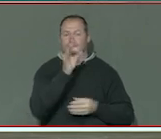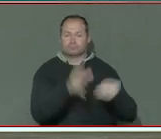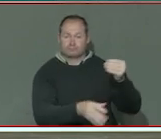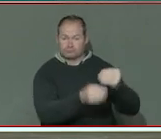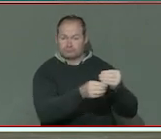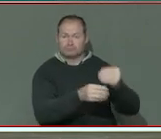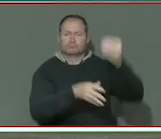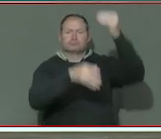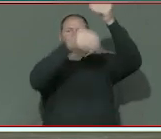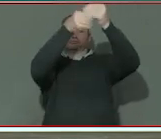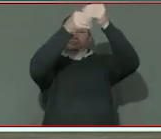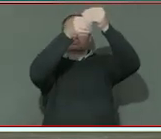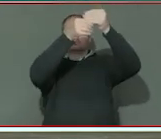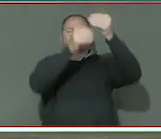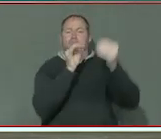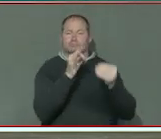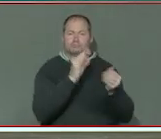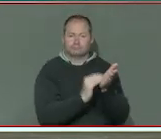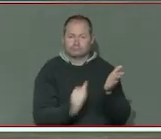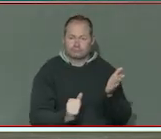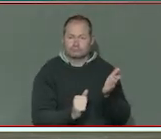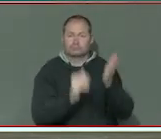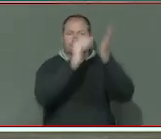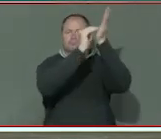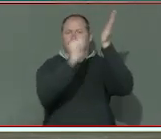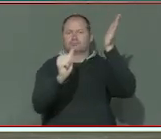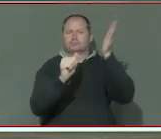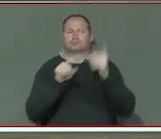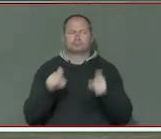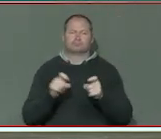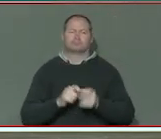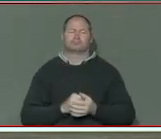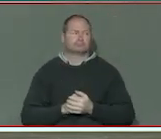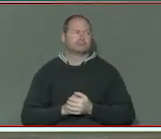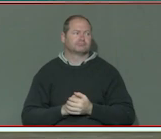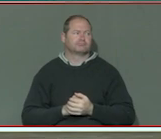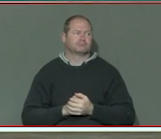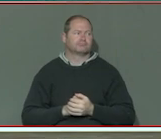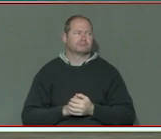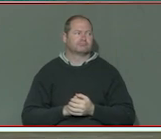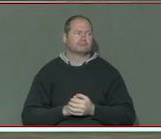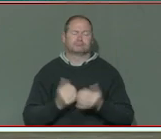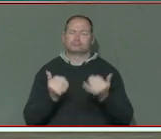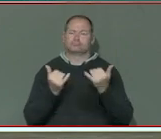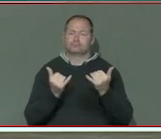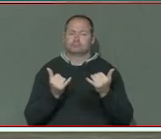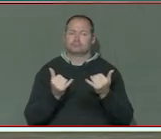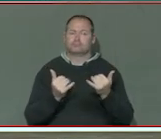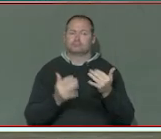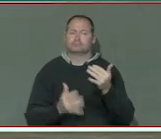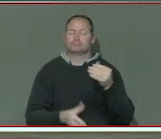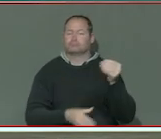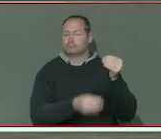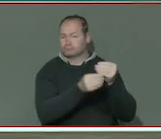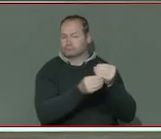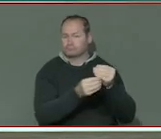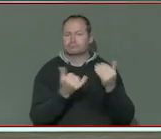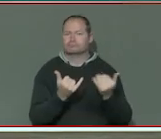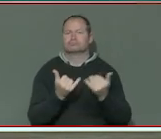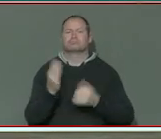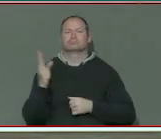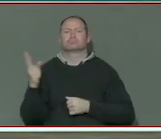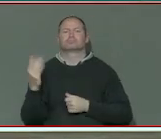If I subtract here, it must subtract it there. So if I add it here, what must we do here with Zimba?